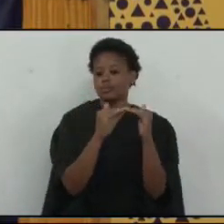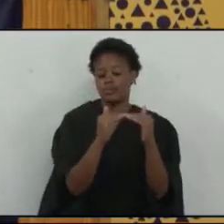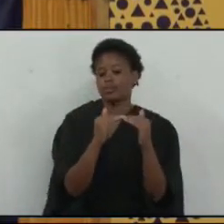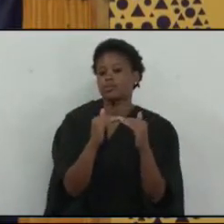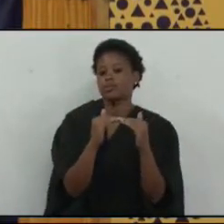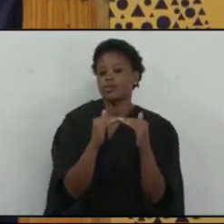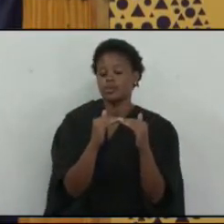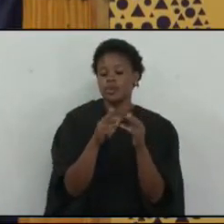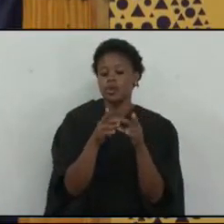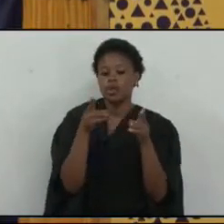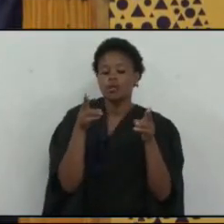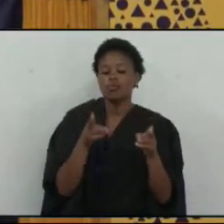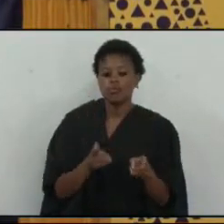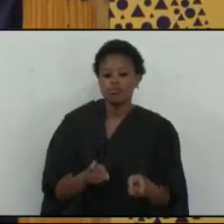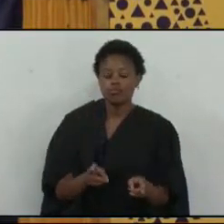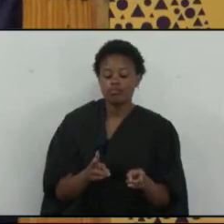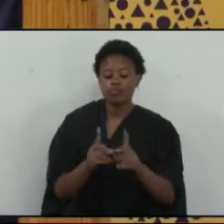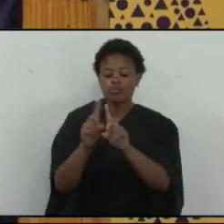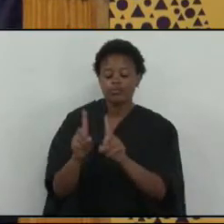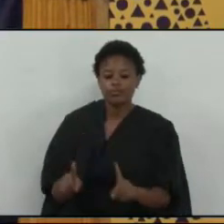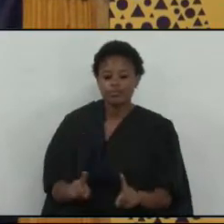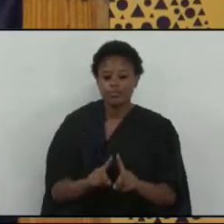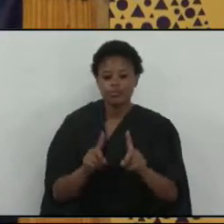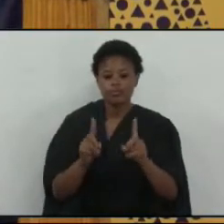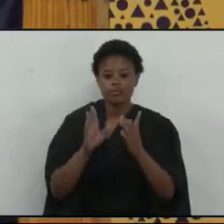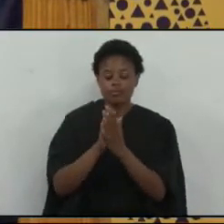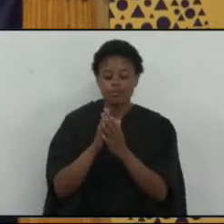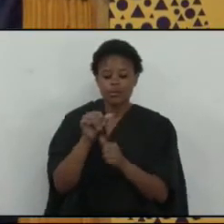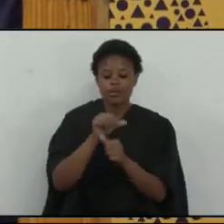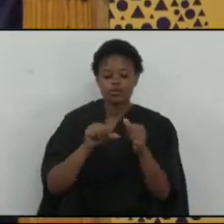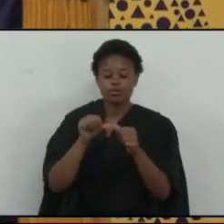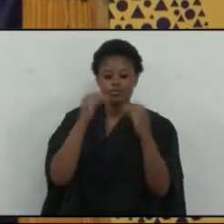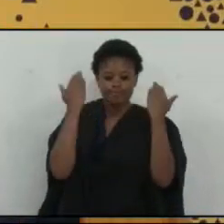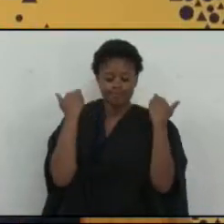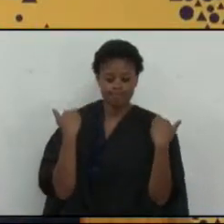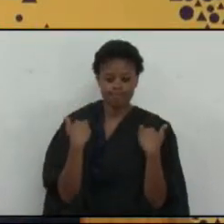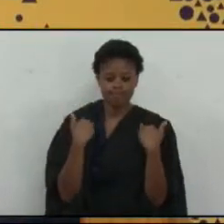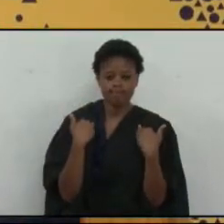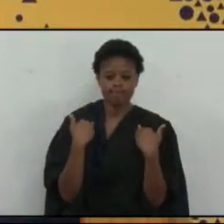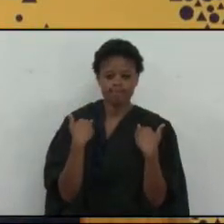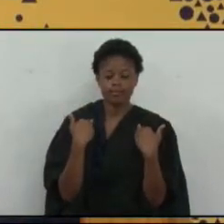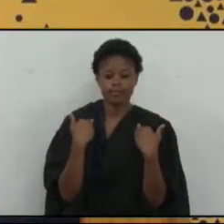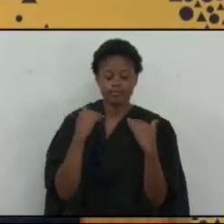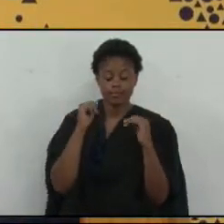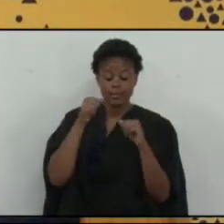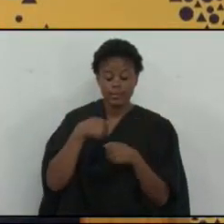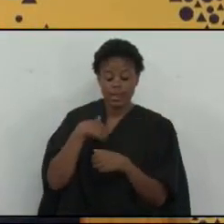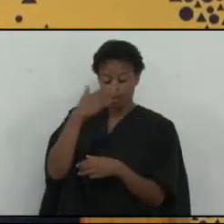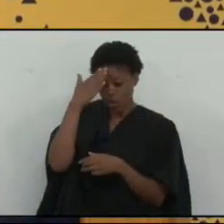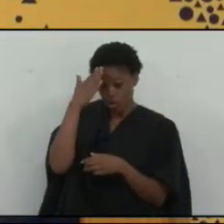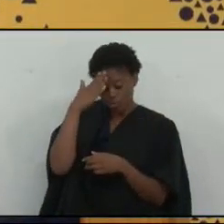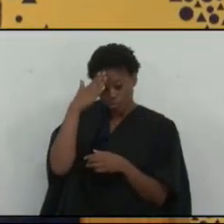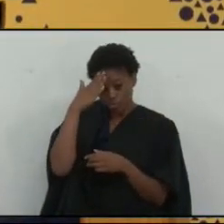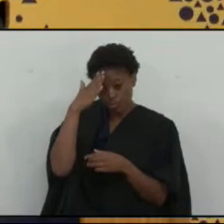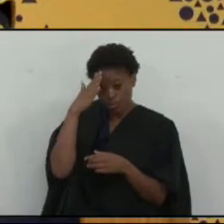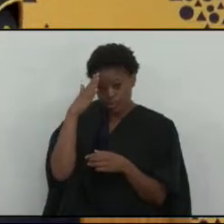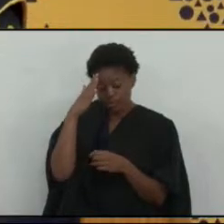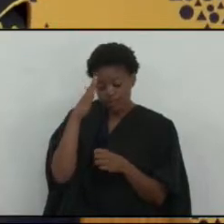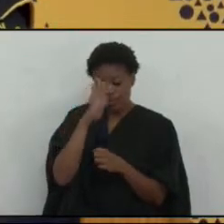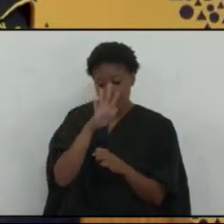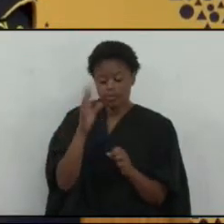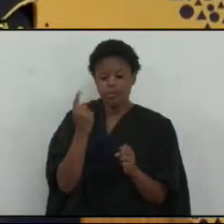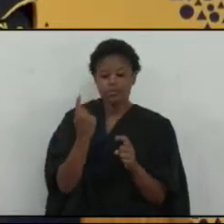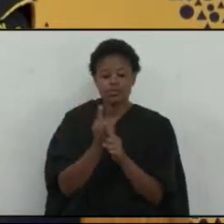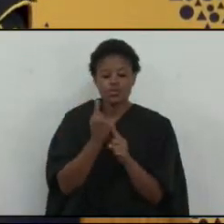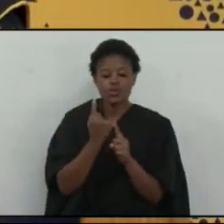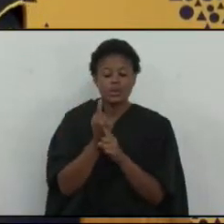equity, humanity, diversity, and social justice. So I know that it is not